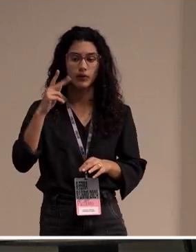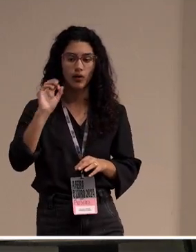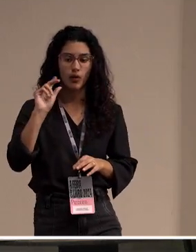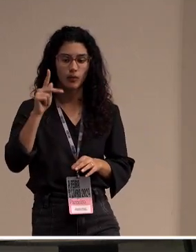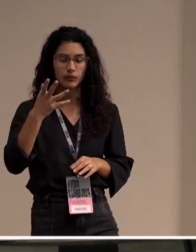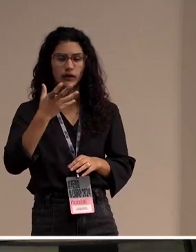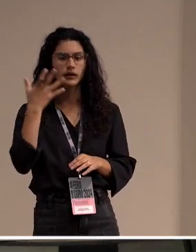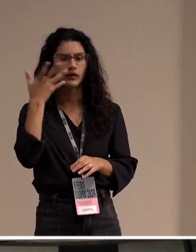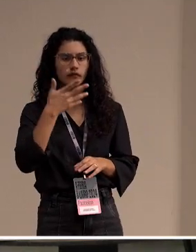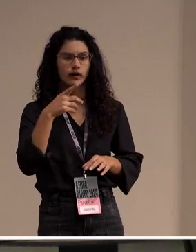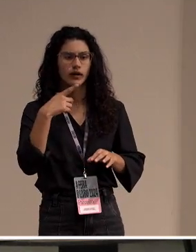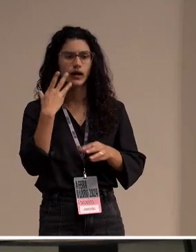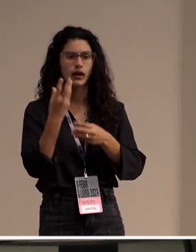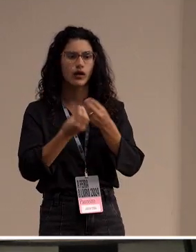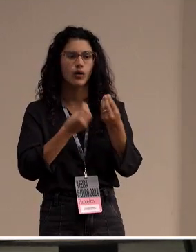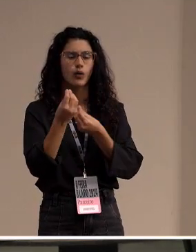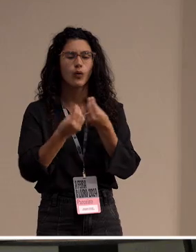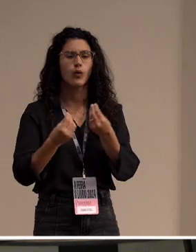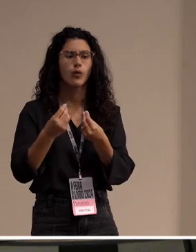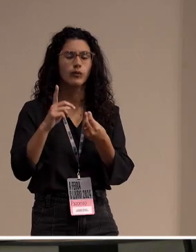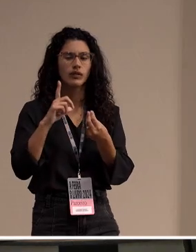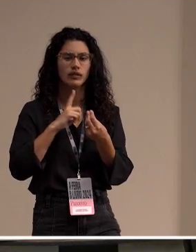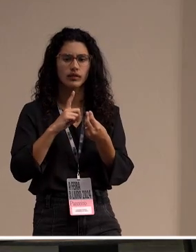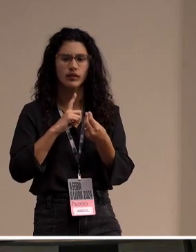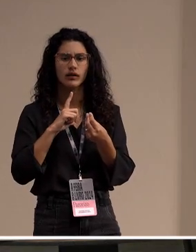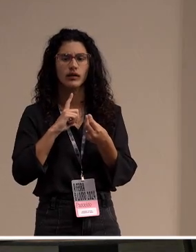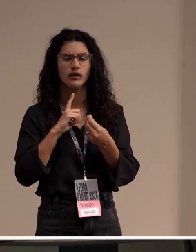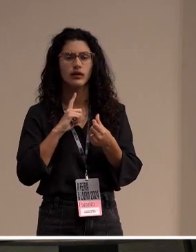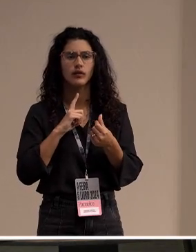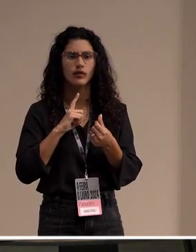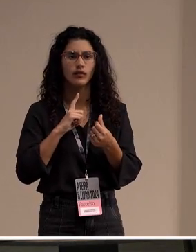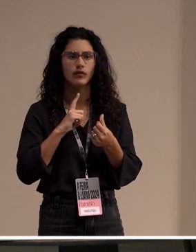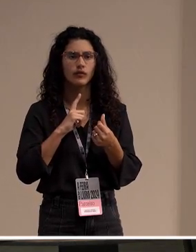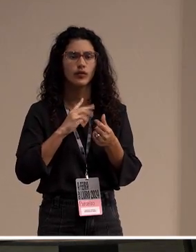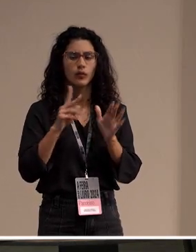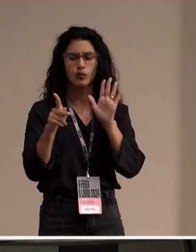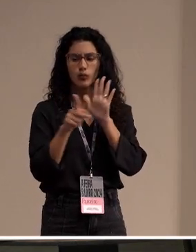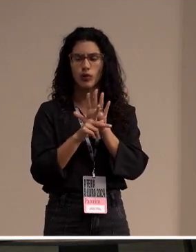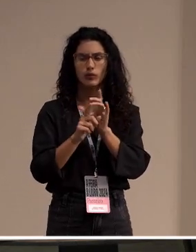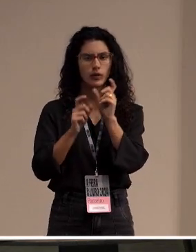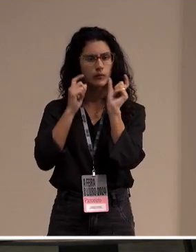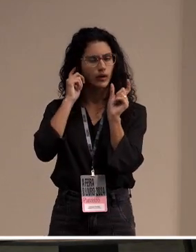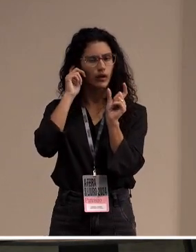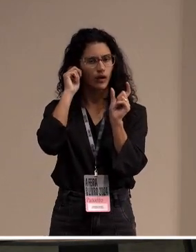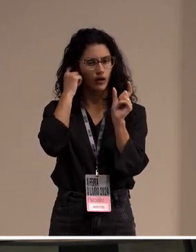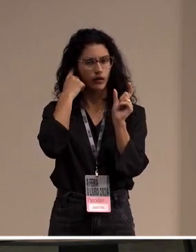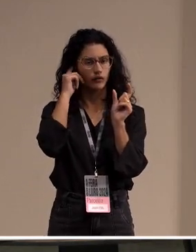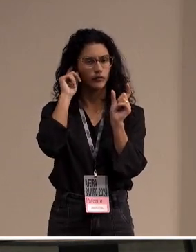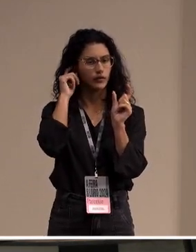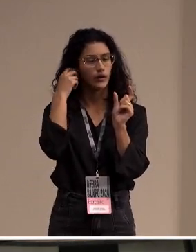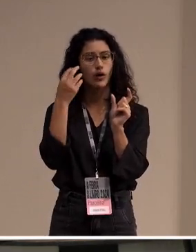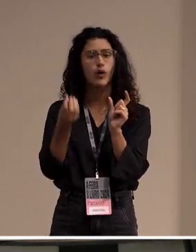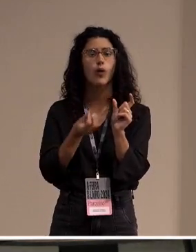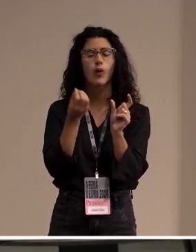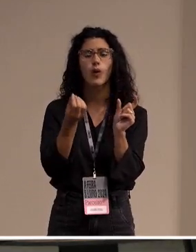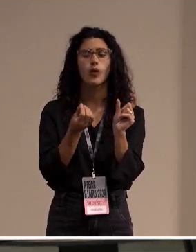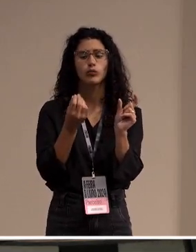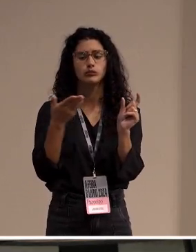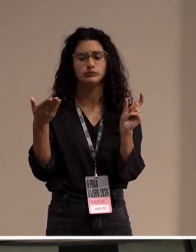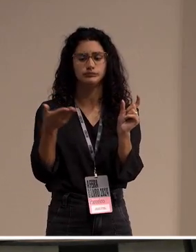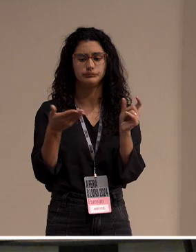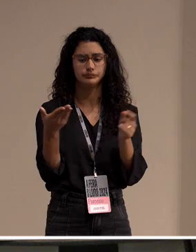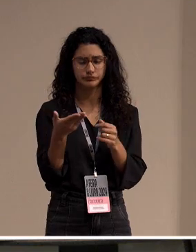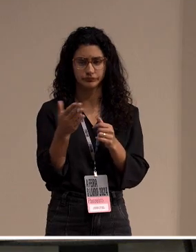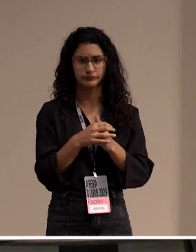você falasse um pouco sobre como houve uma apropriação dessa palavra, o hip, né, como ela